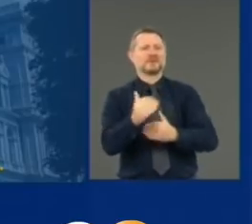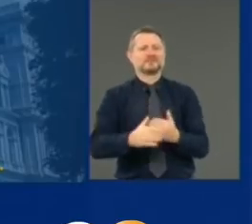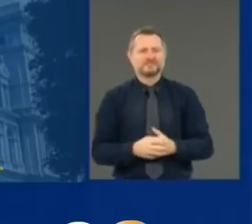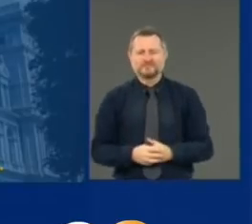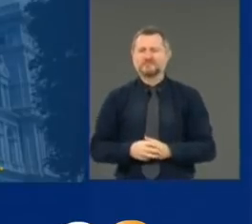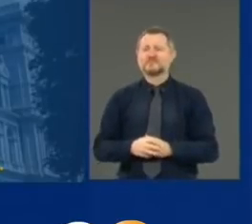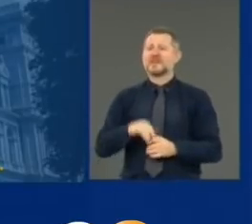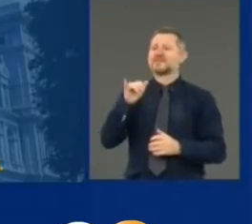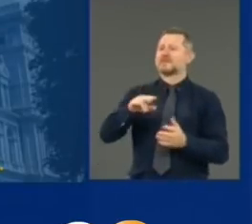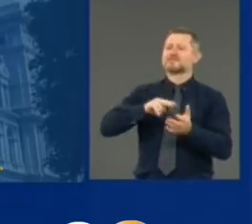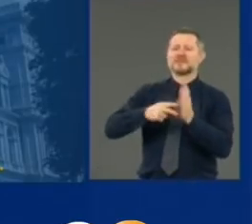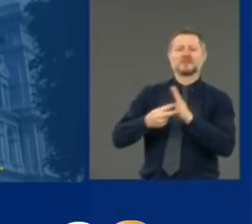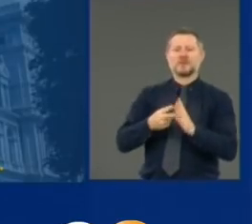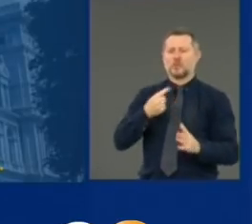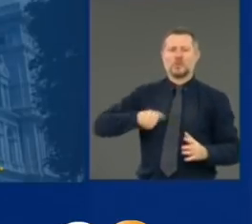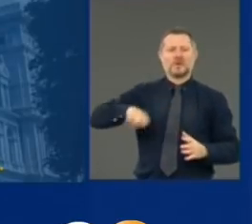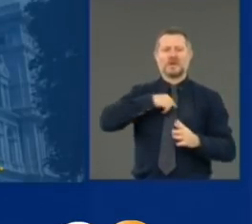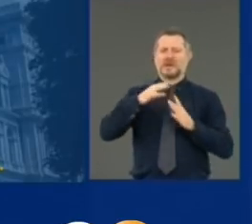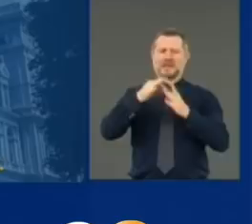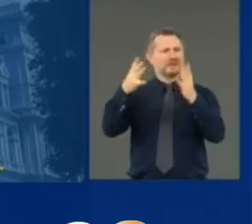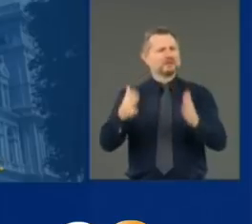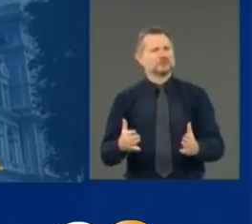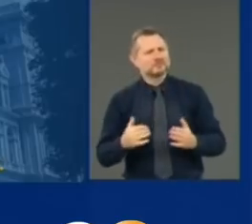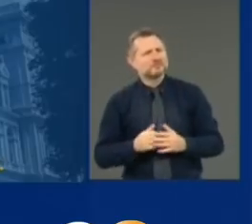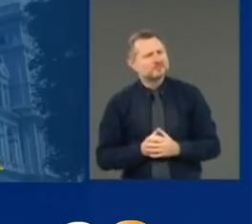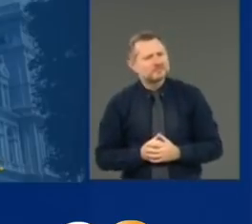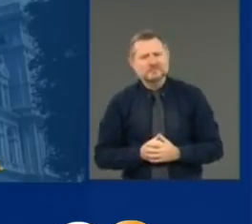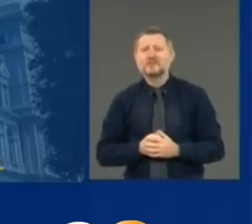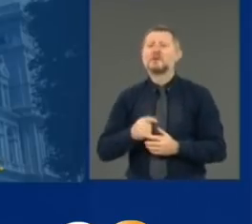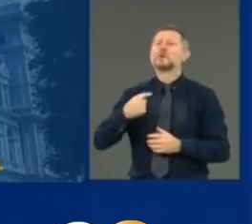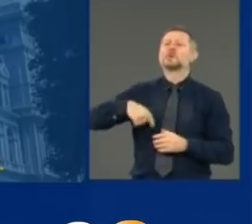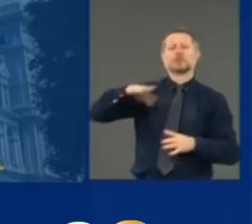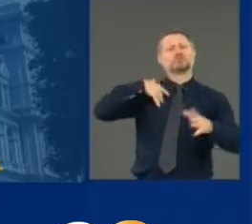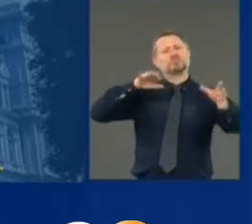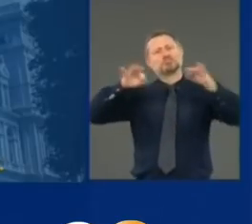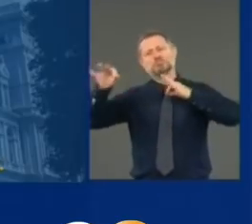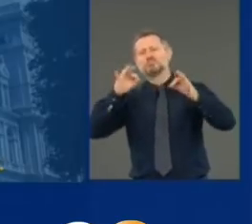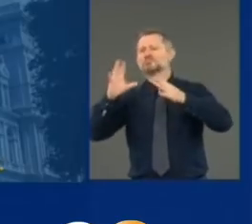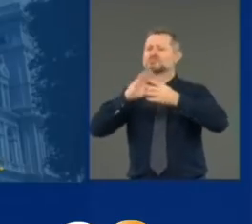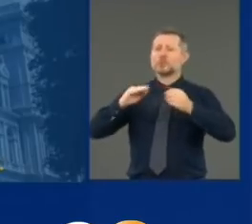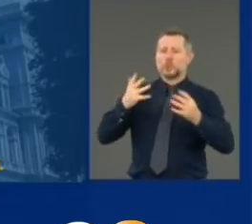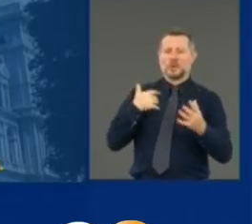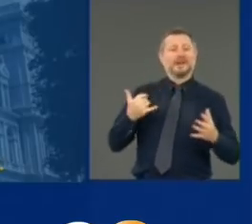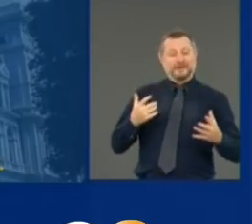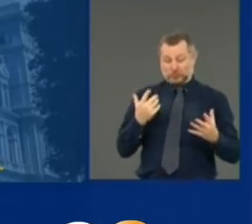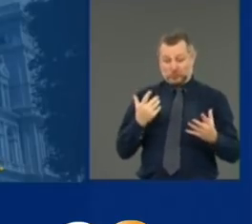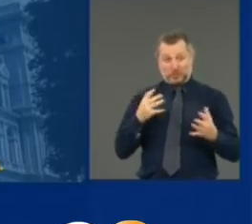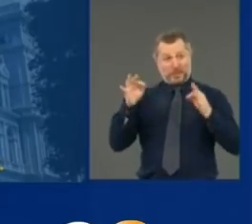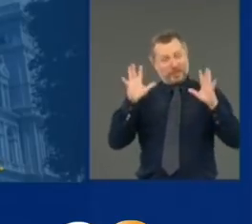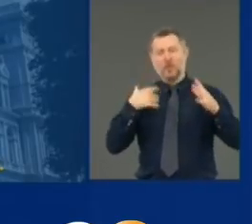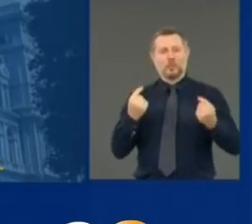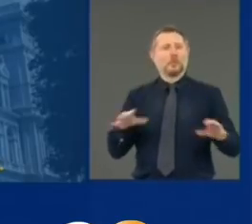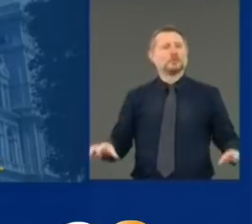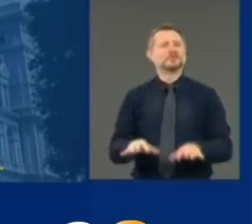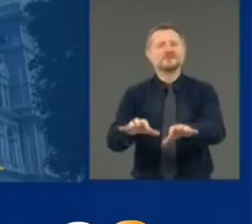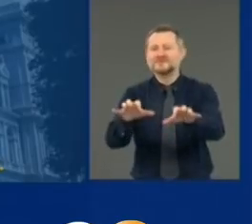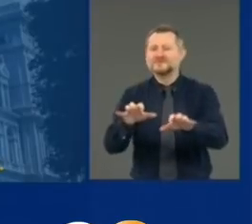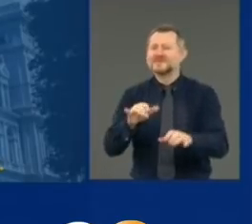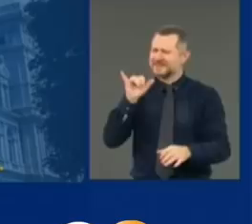progressive state. Yes, articulate, and now act. And that's where we are in New